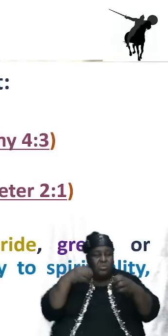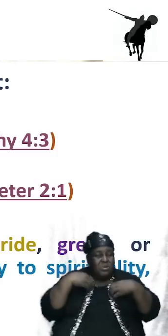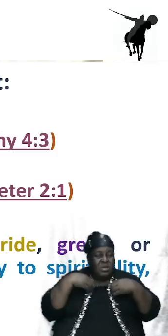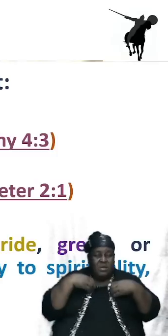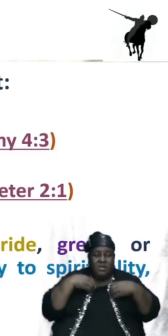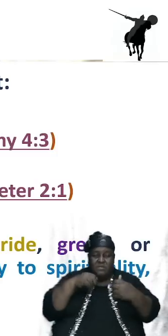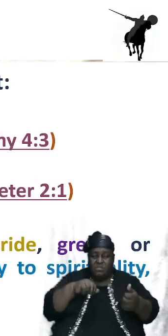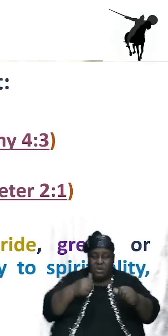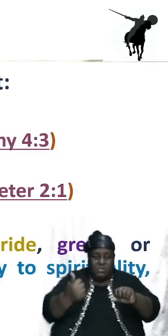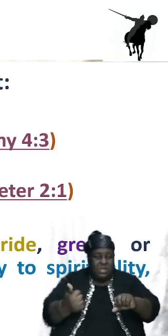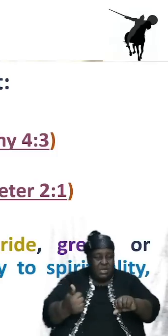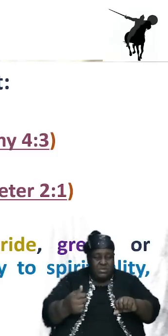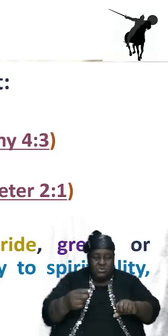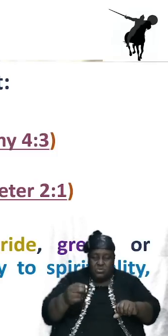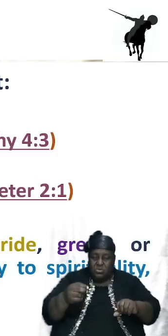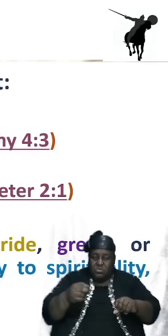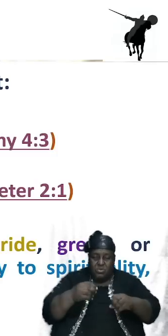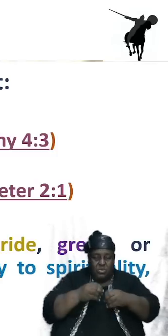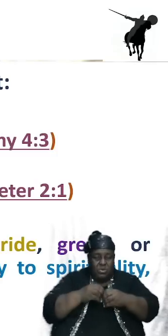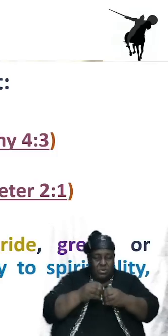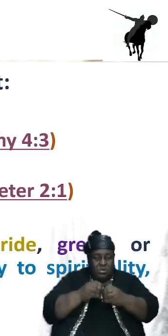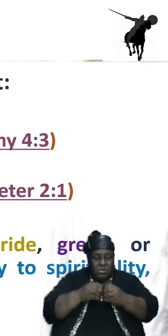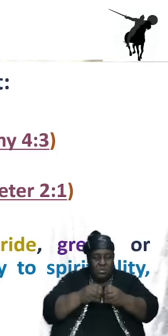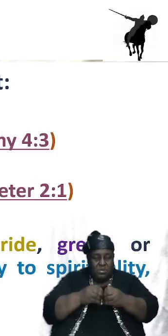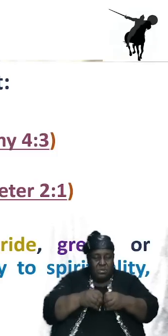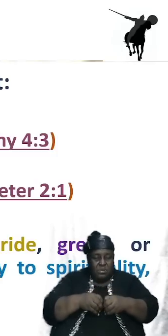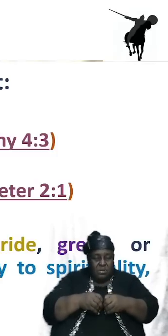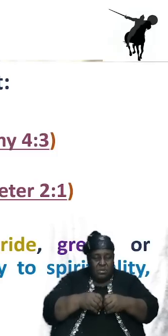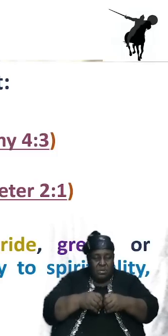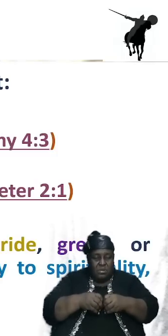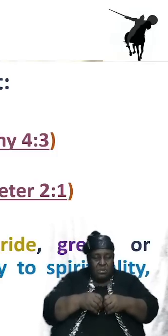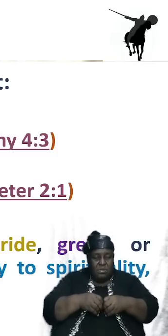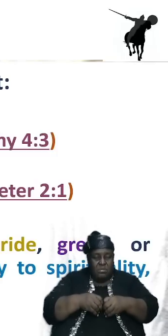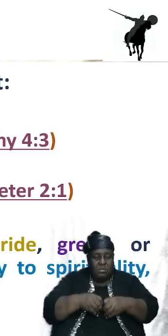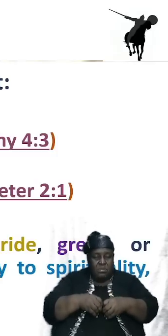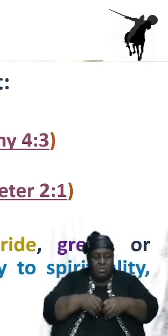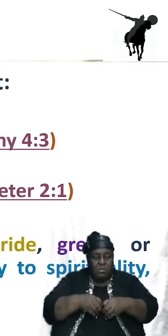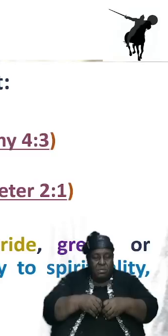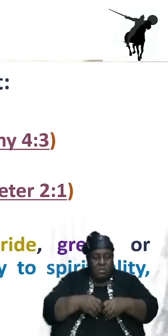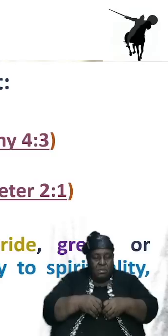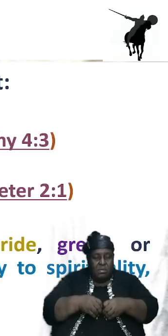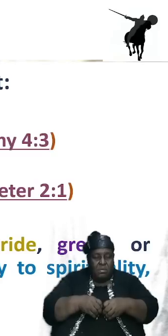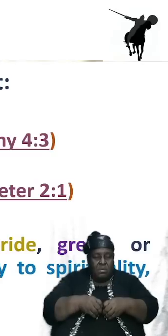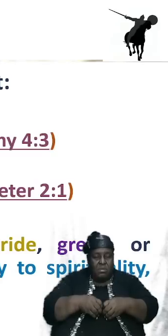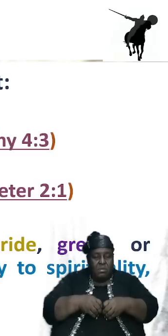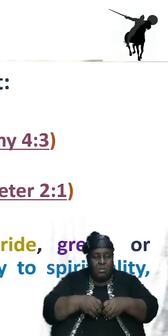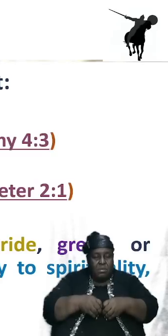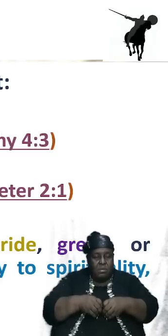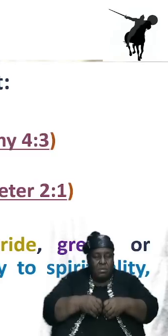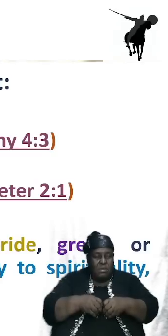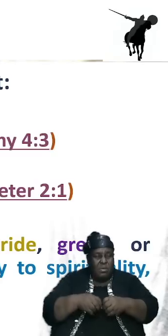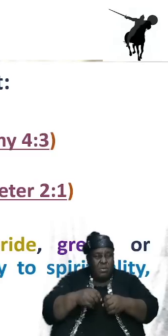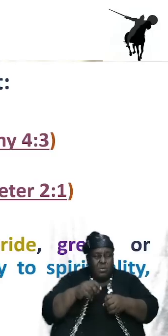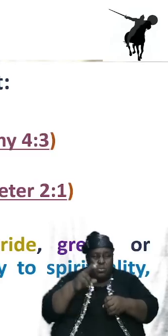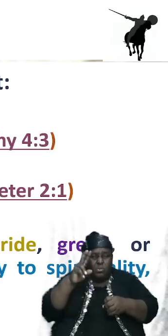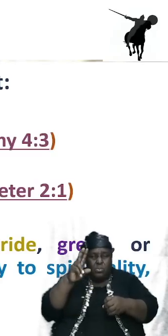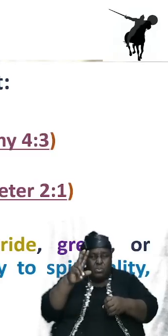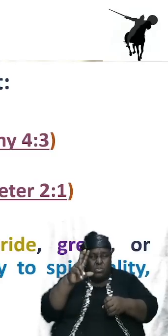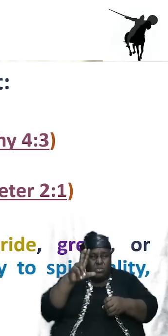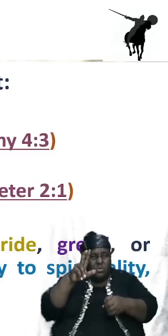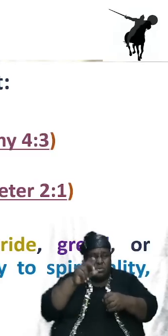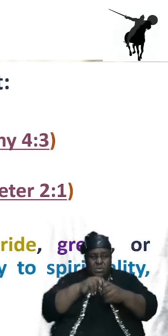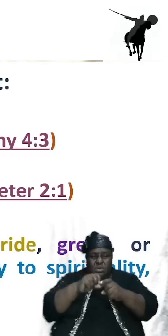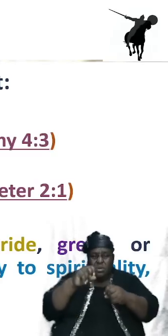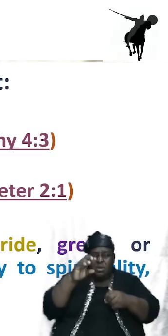a matter of fact, they start attack. I was talking to a goodly brother this morning. He was telling me about the attack on Acts 2:38. You know, Acts 2:38 was not